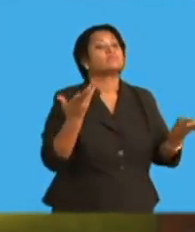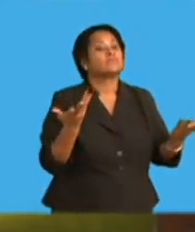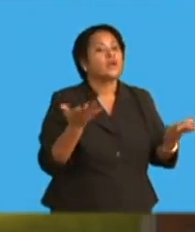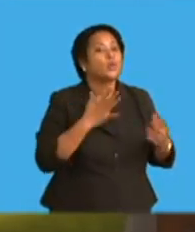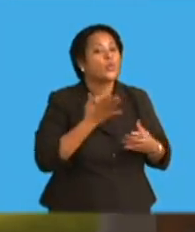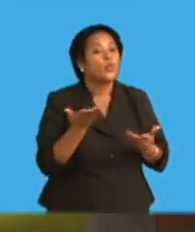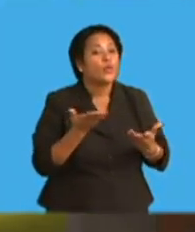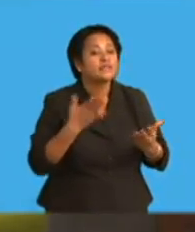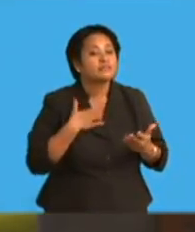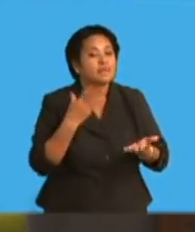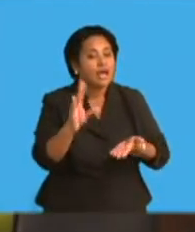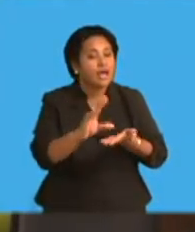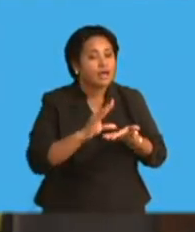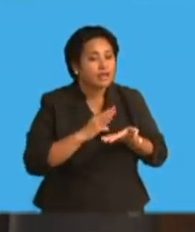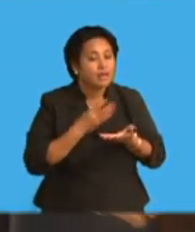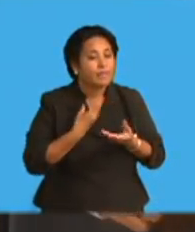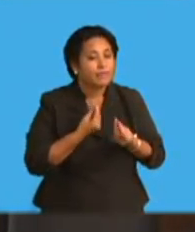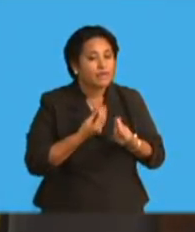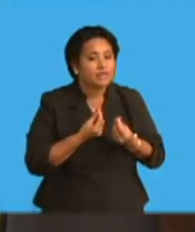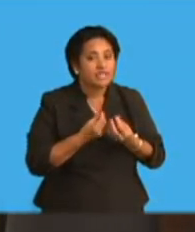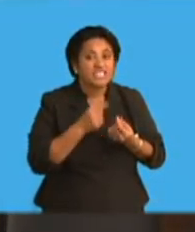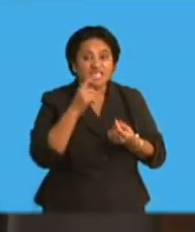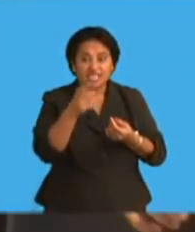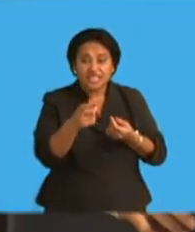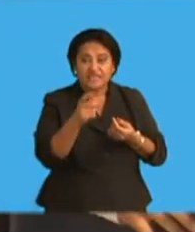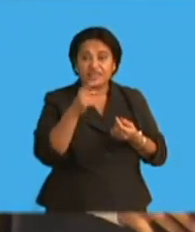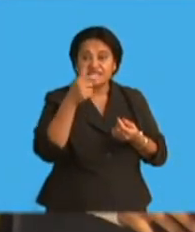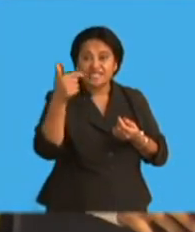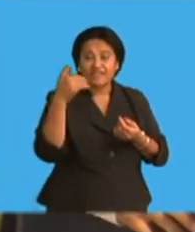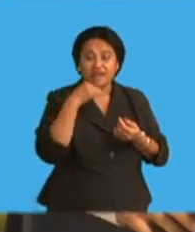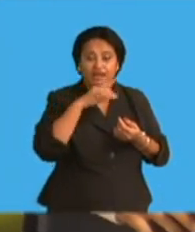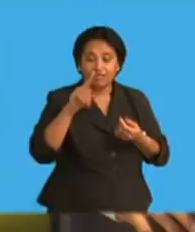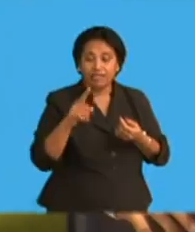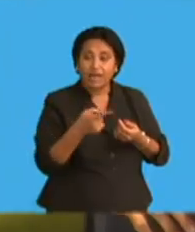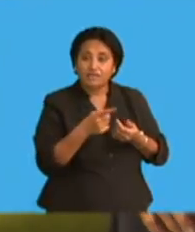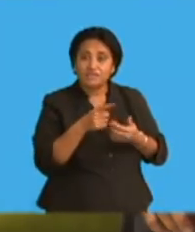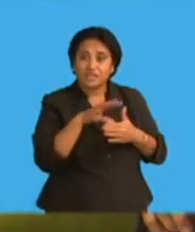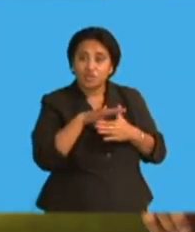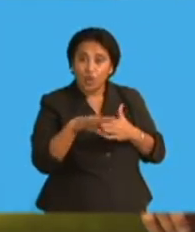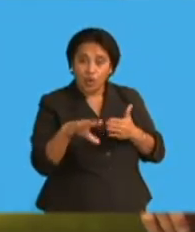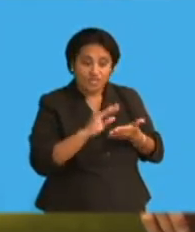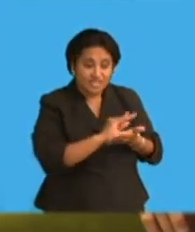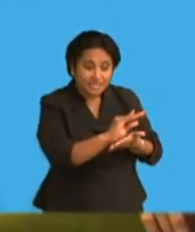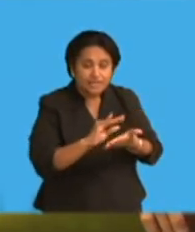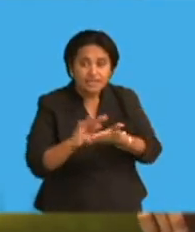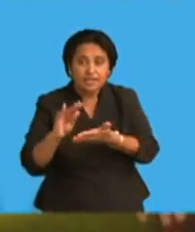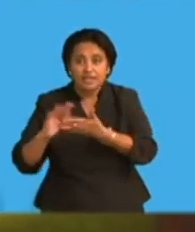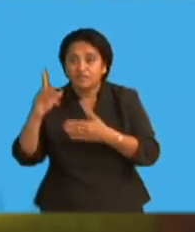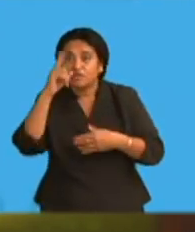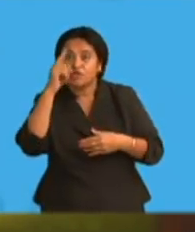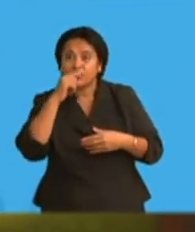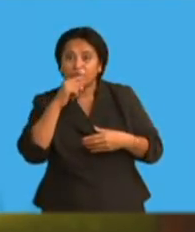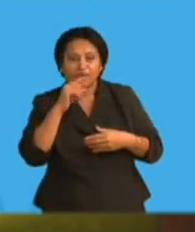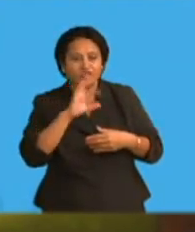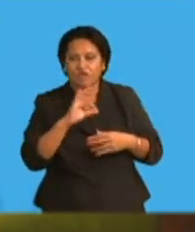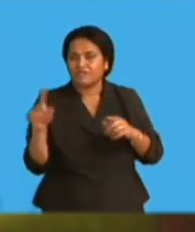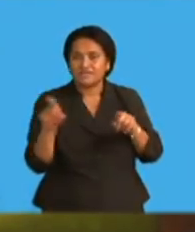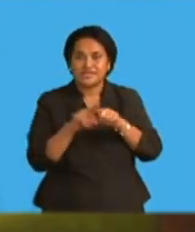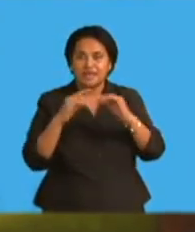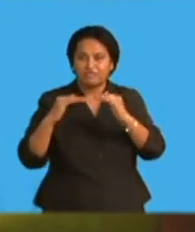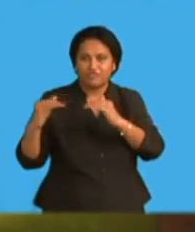if $700,000 was equally being given to everybody, they would have a different economic situation. But what they are not saying, Madam Speaker, is today,